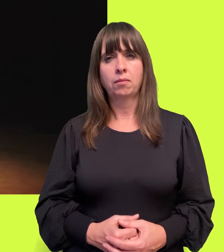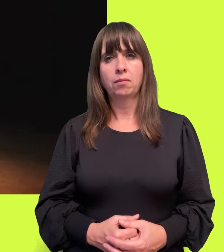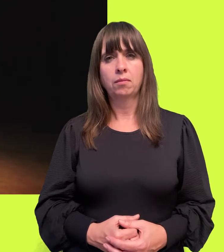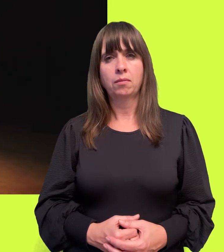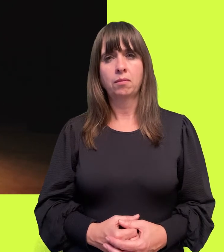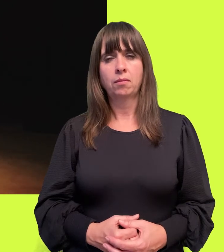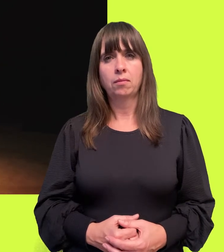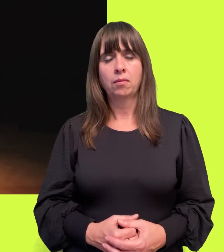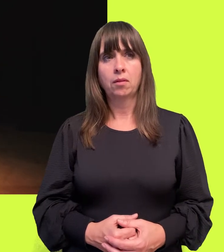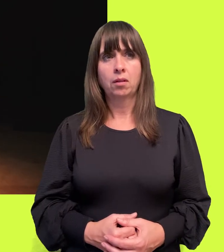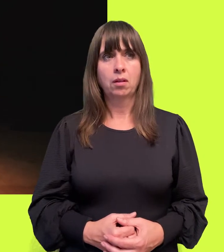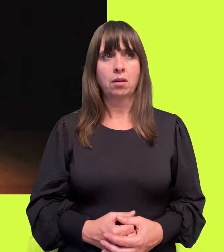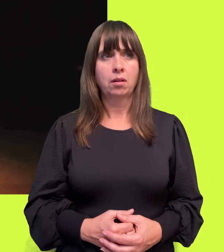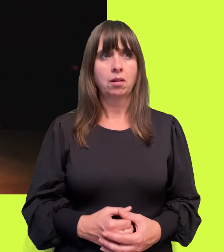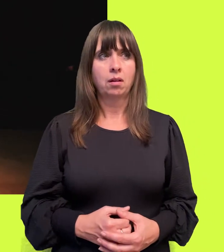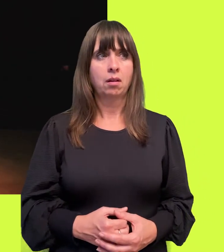Shit.